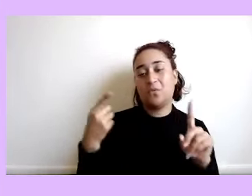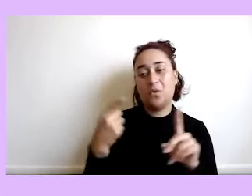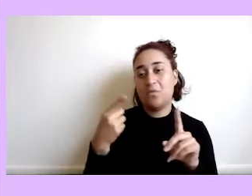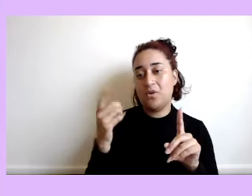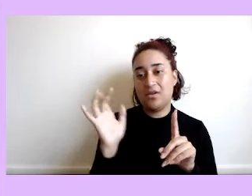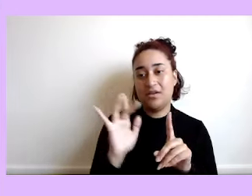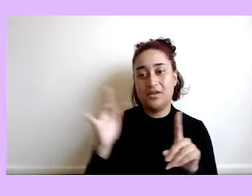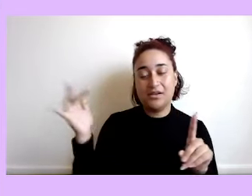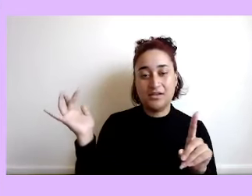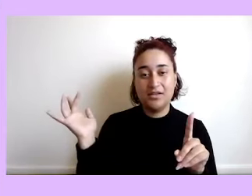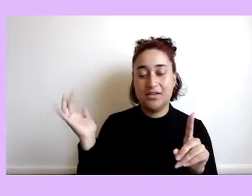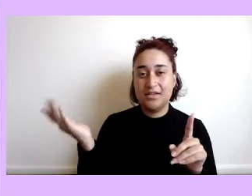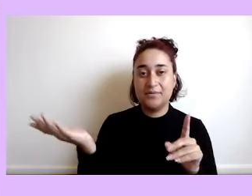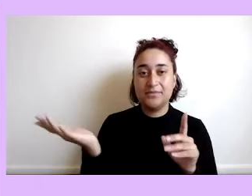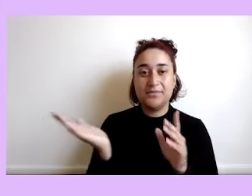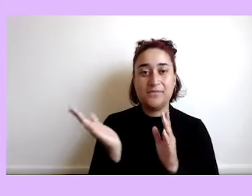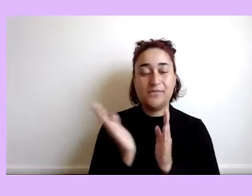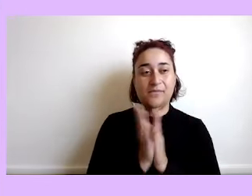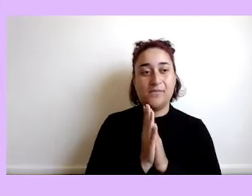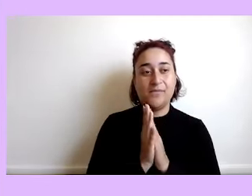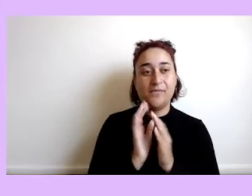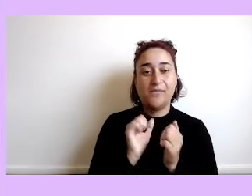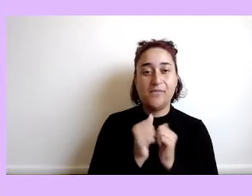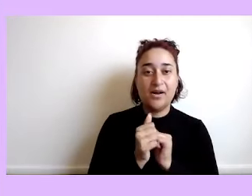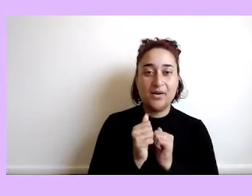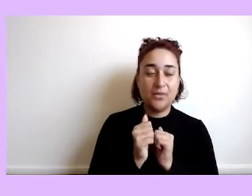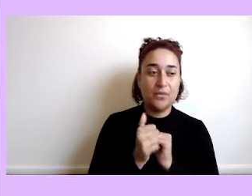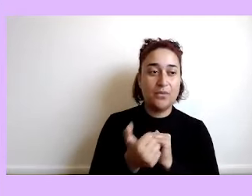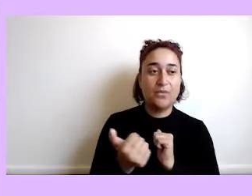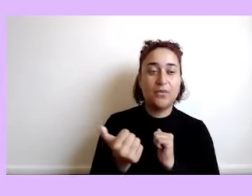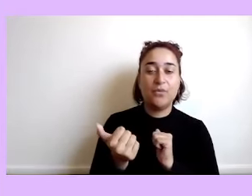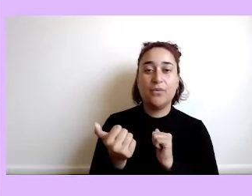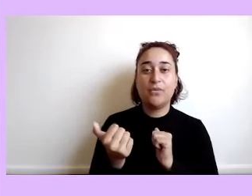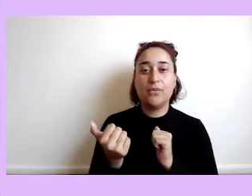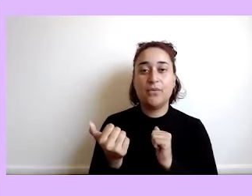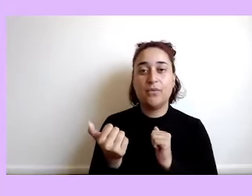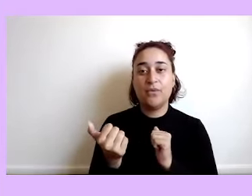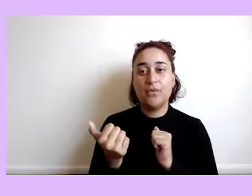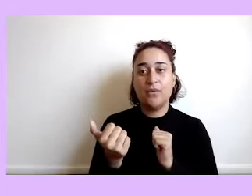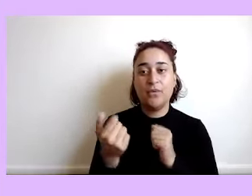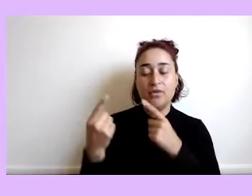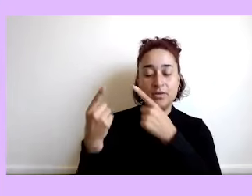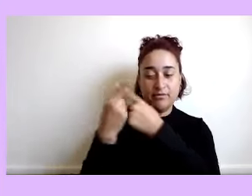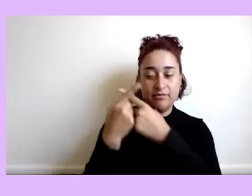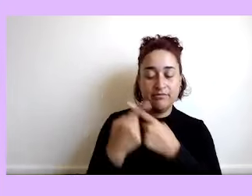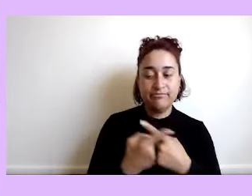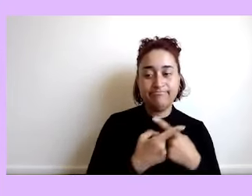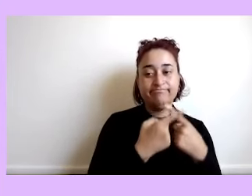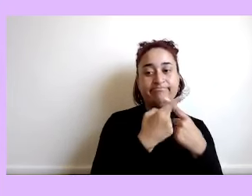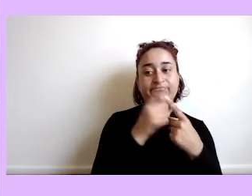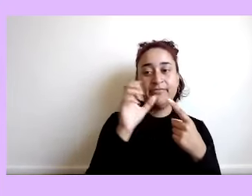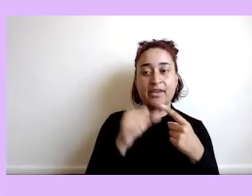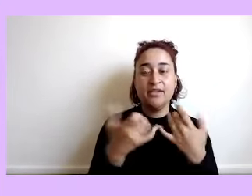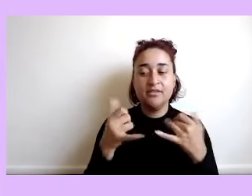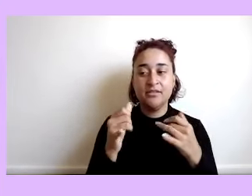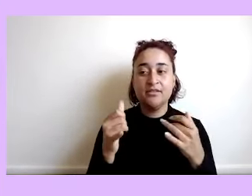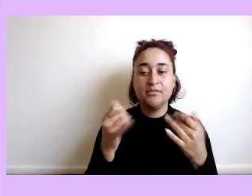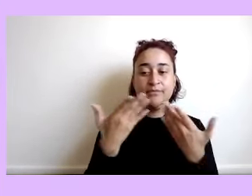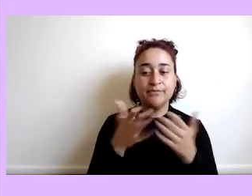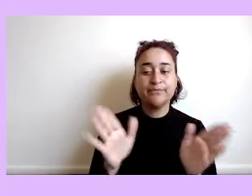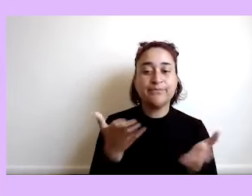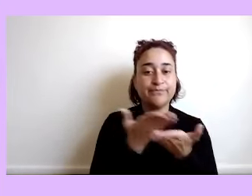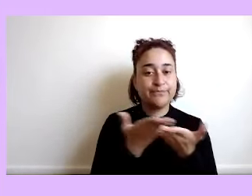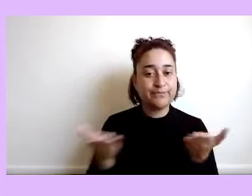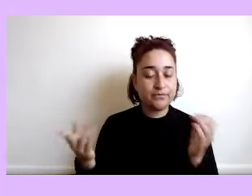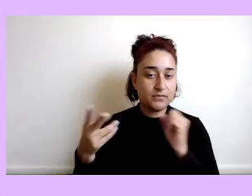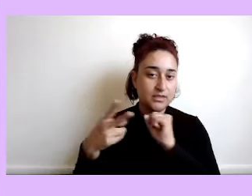highlighting, you know, how these cross-sector collaborations can bring resources and sustainability,